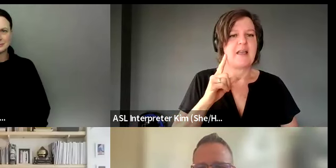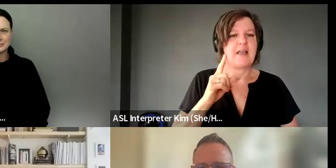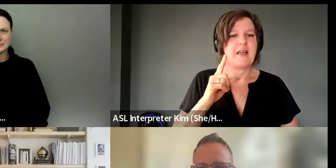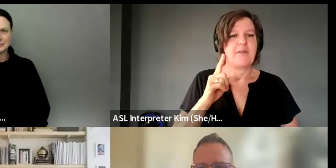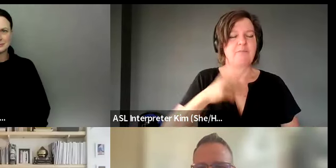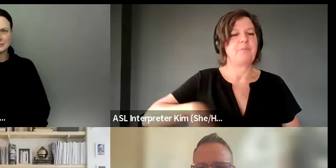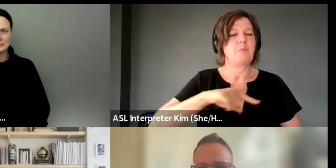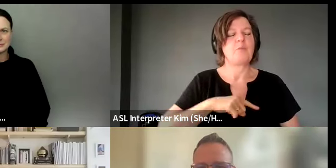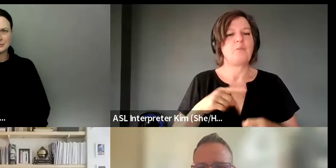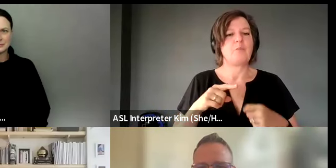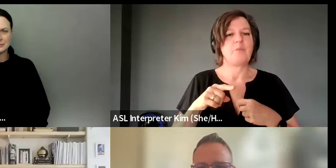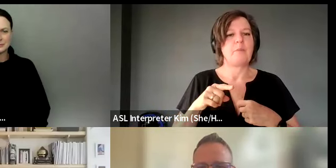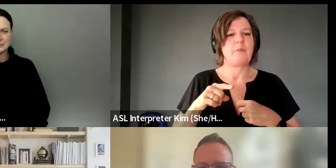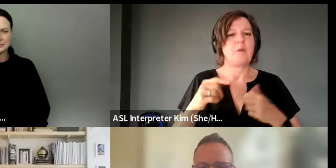had